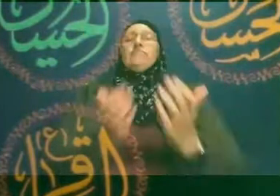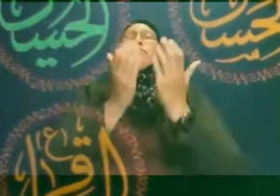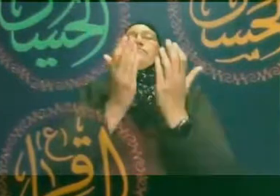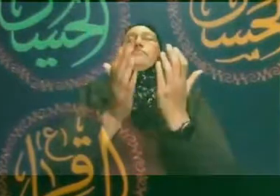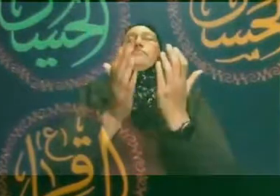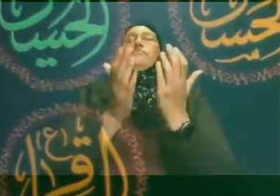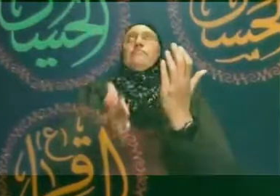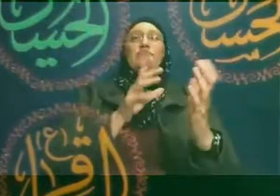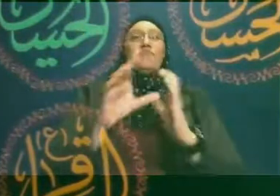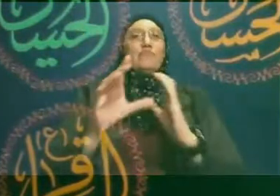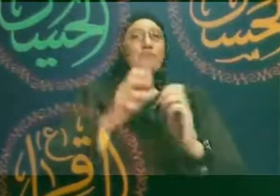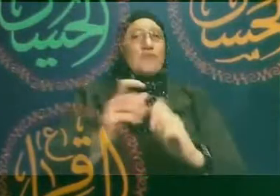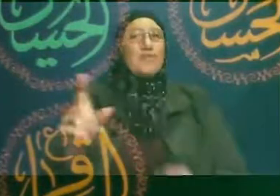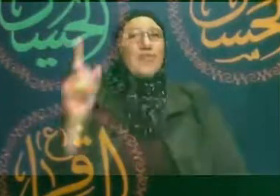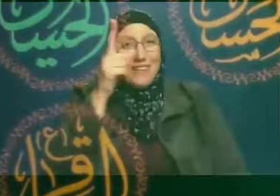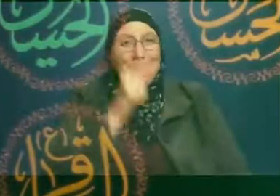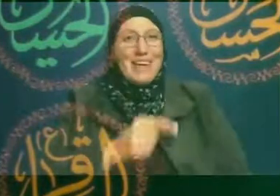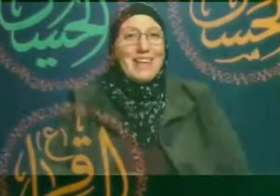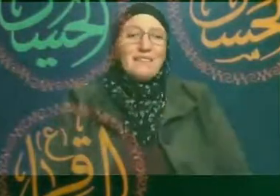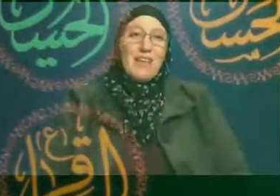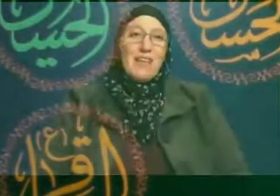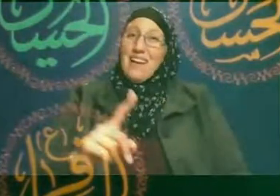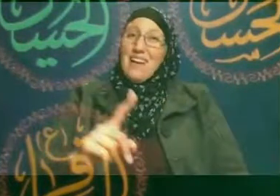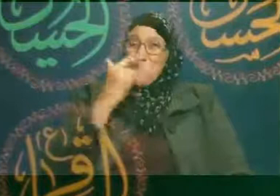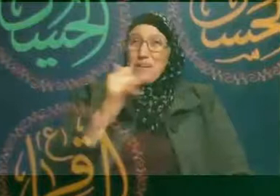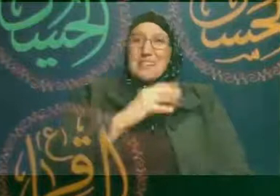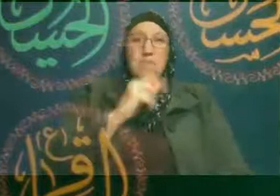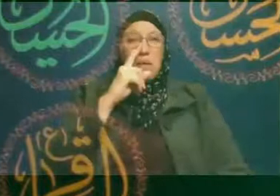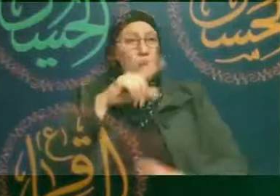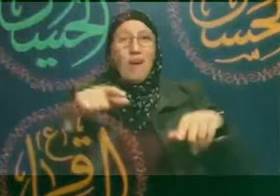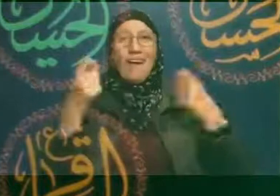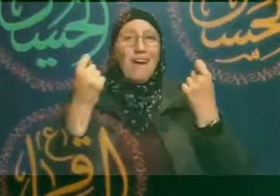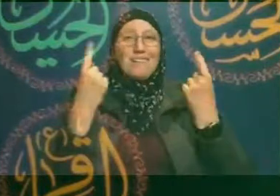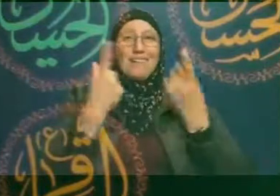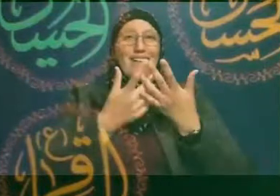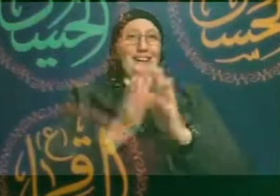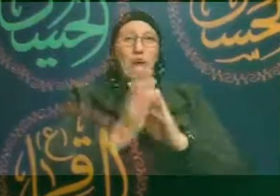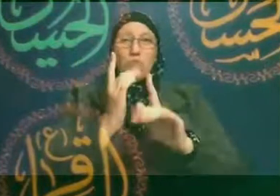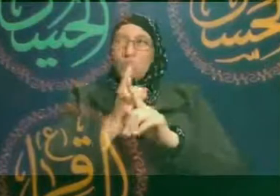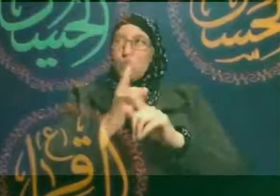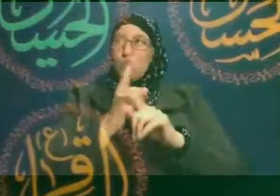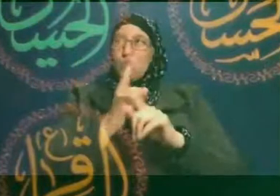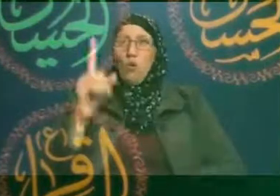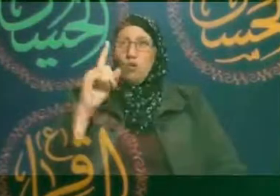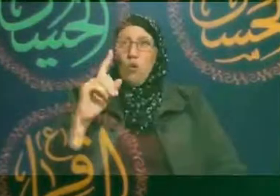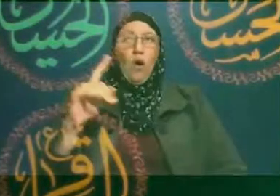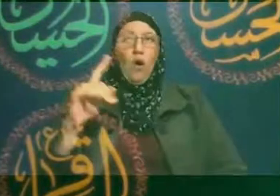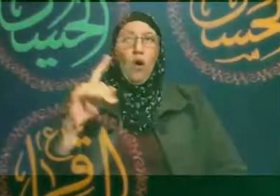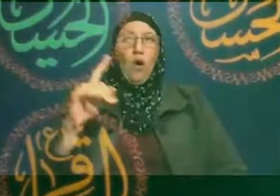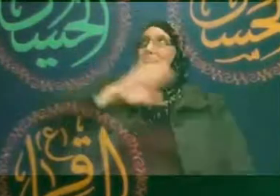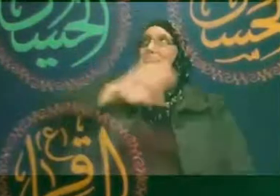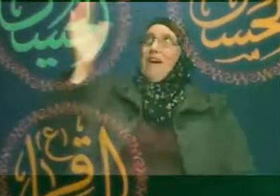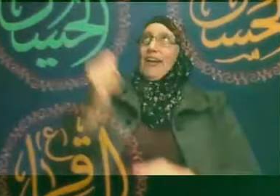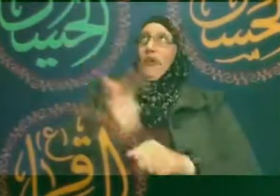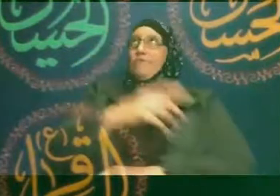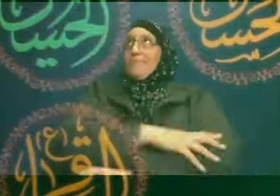of communication, we don't know much what to talk to God about. And therefore, we are so blessed to have